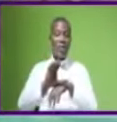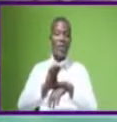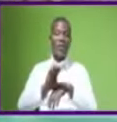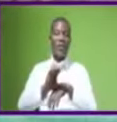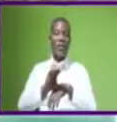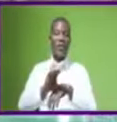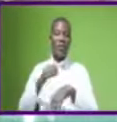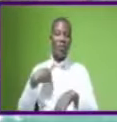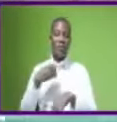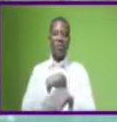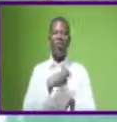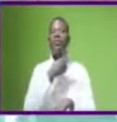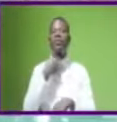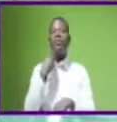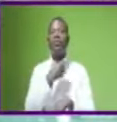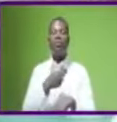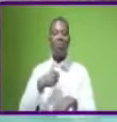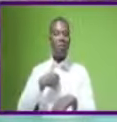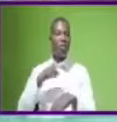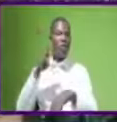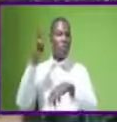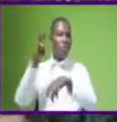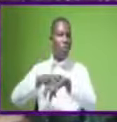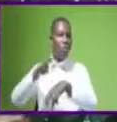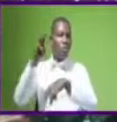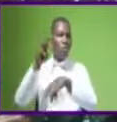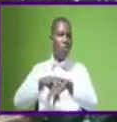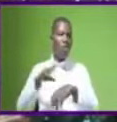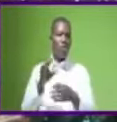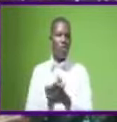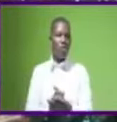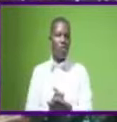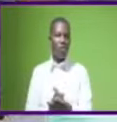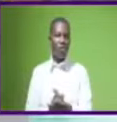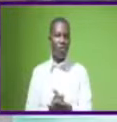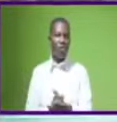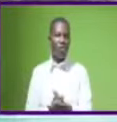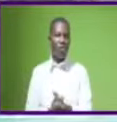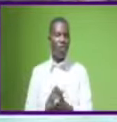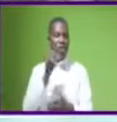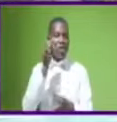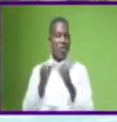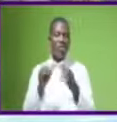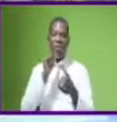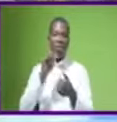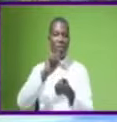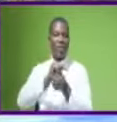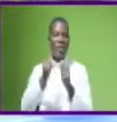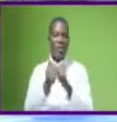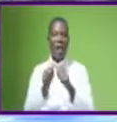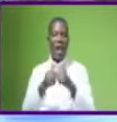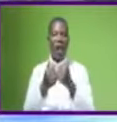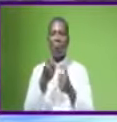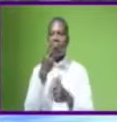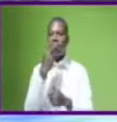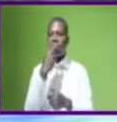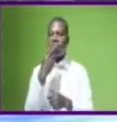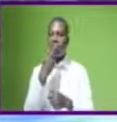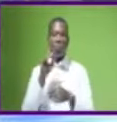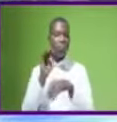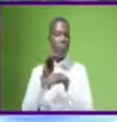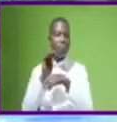also said that I am giving warning and caution to churches and their pastors, that if you do not change your message